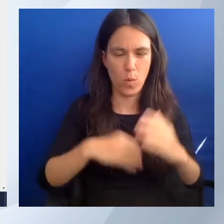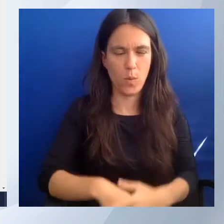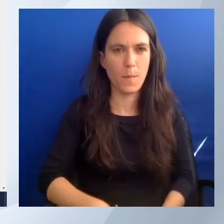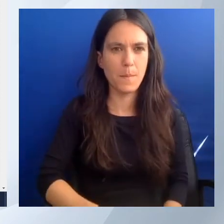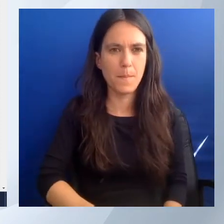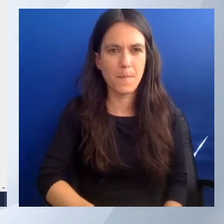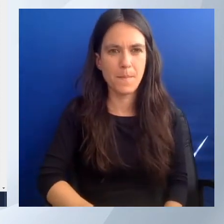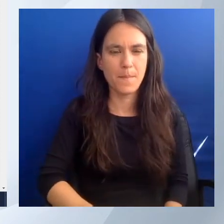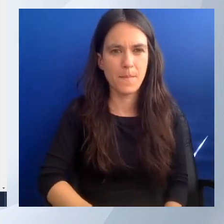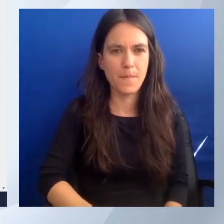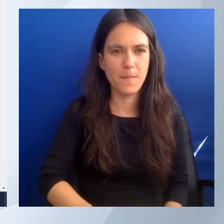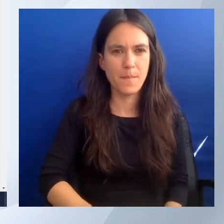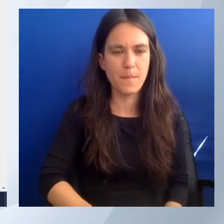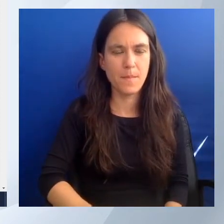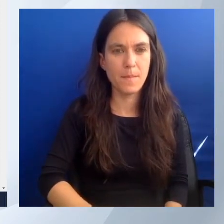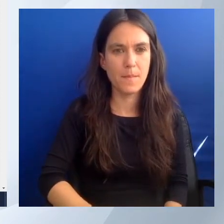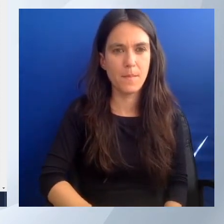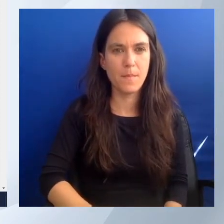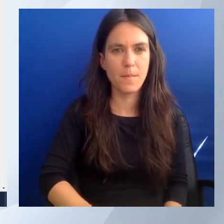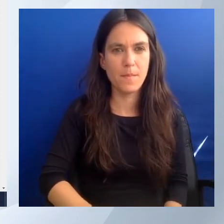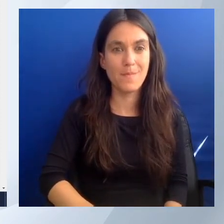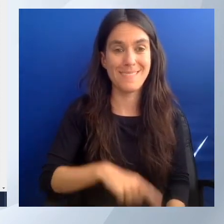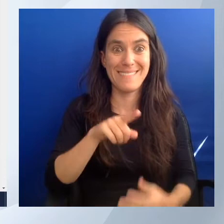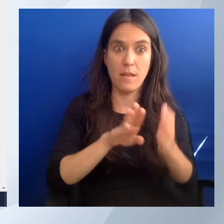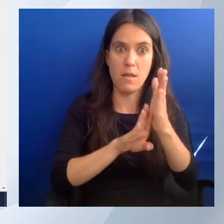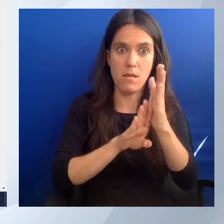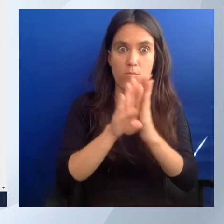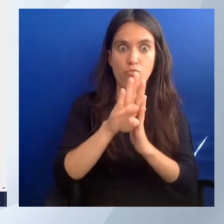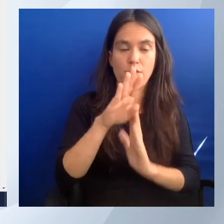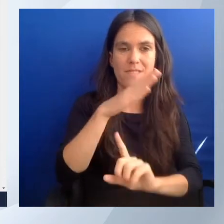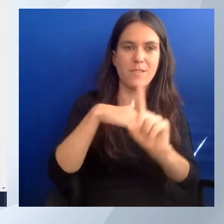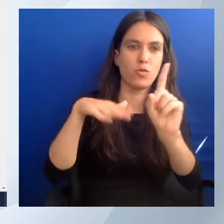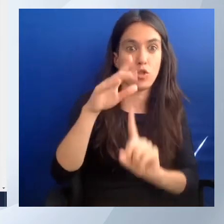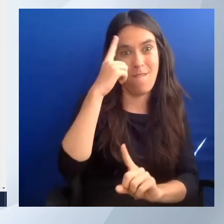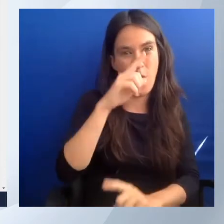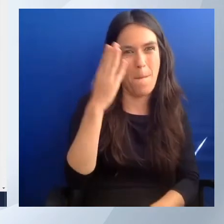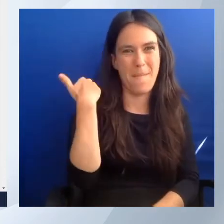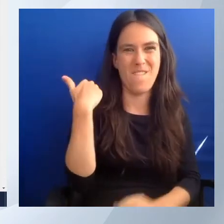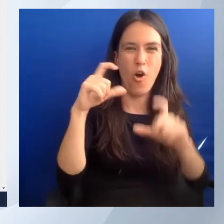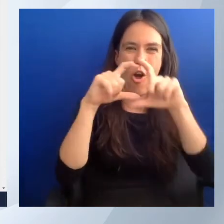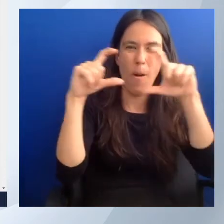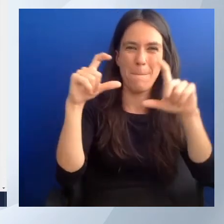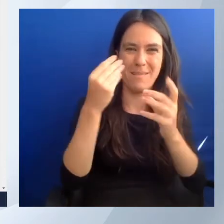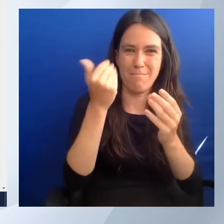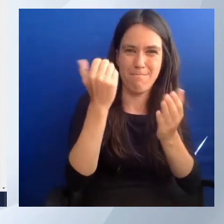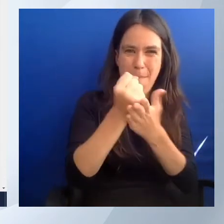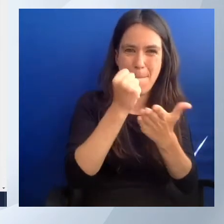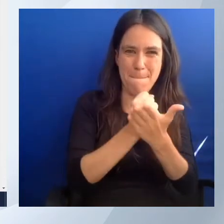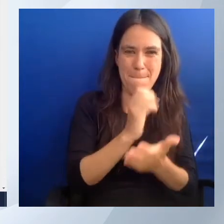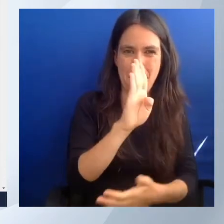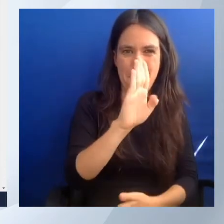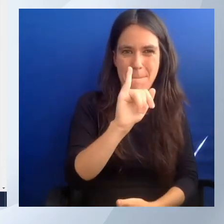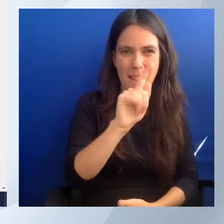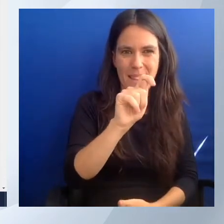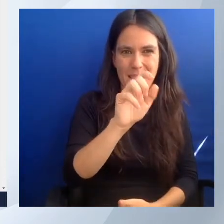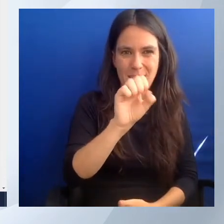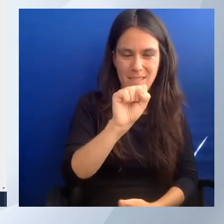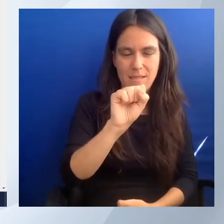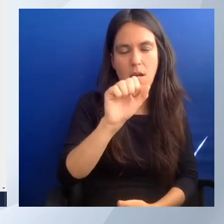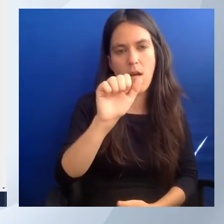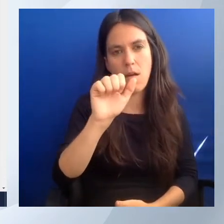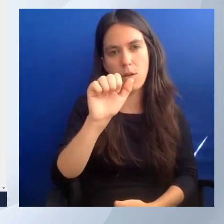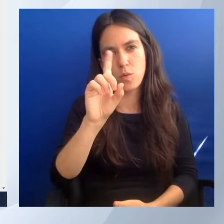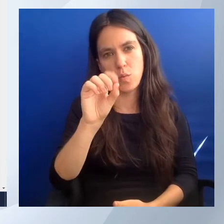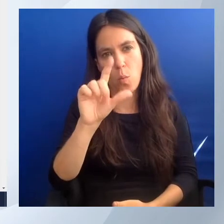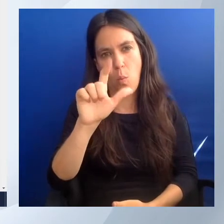That's what we're going to use to improve the situation for bits and dollars. And finally, I will show you a cool trick where you can